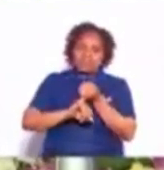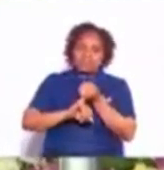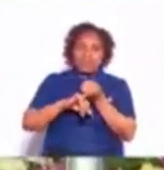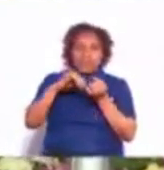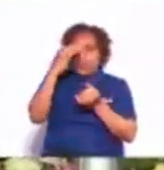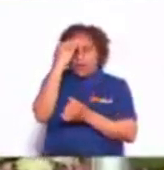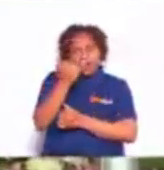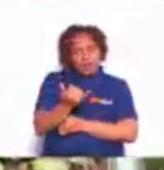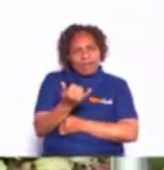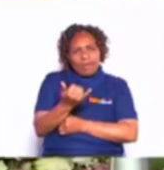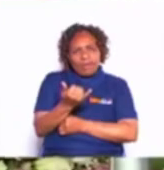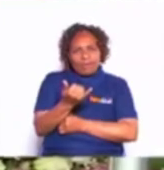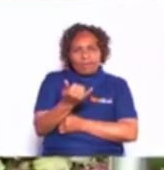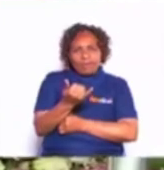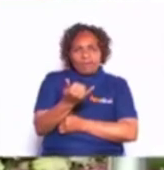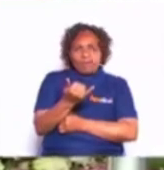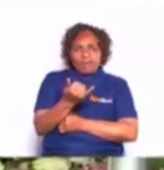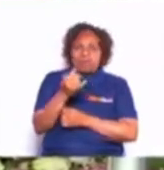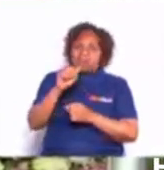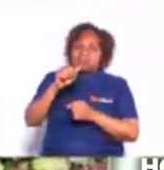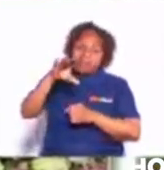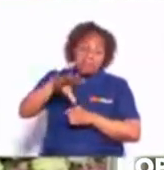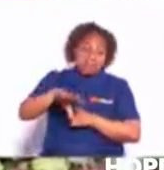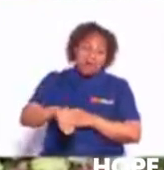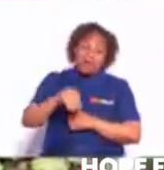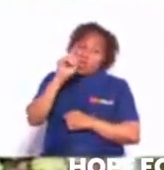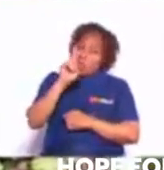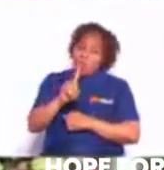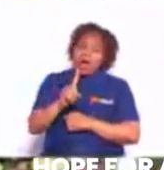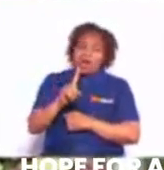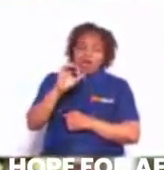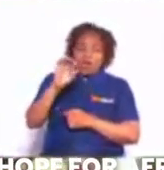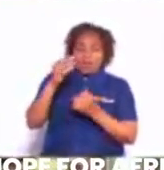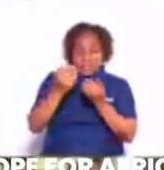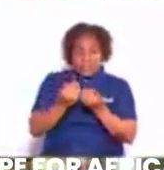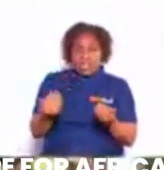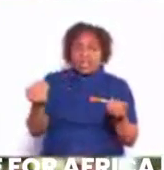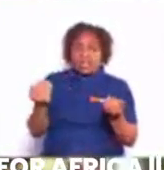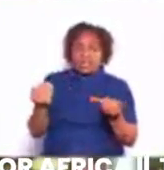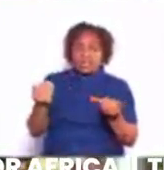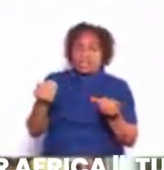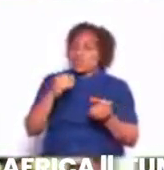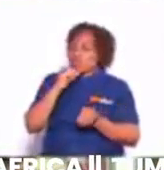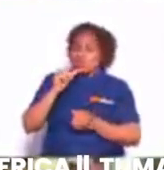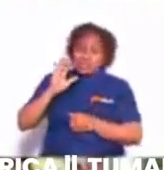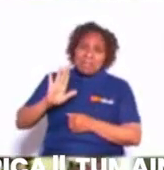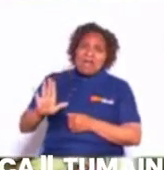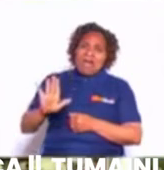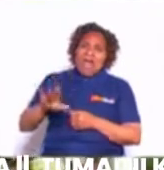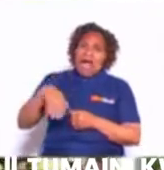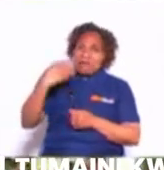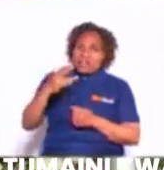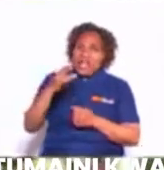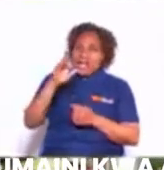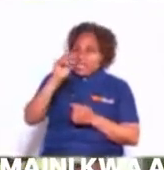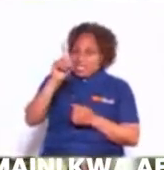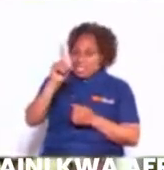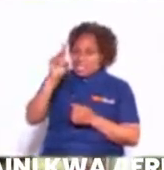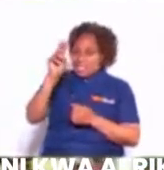Why? He just found that one of the kid is not his after DNA test.